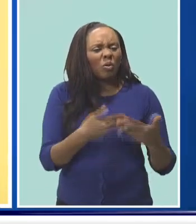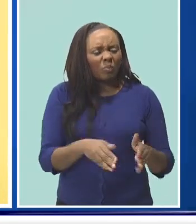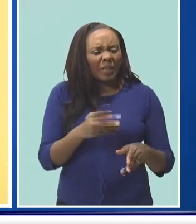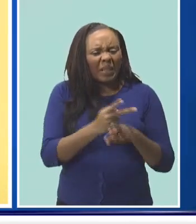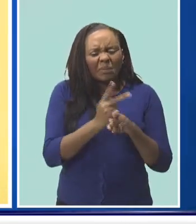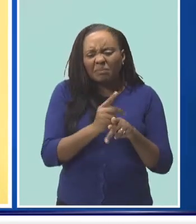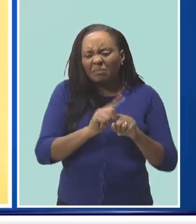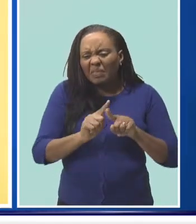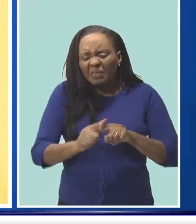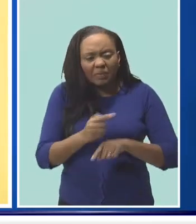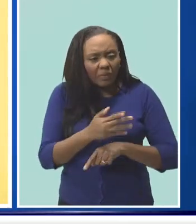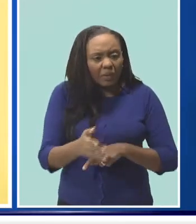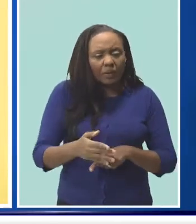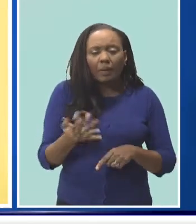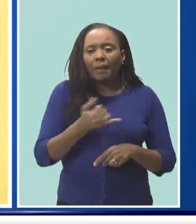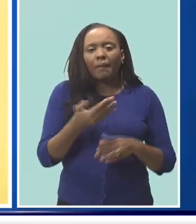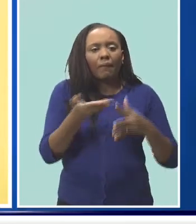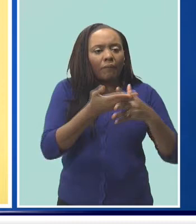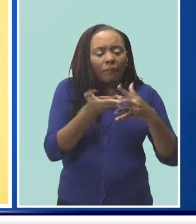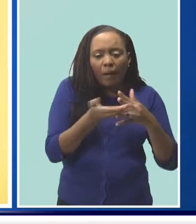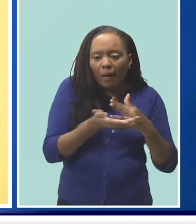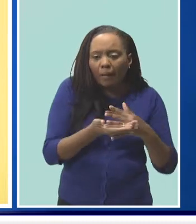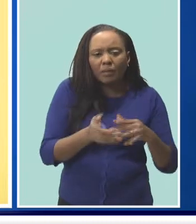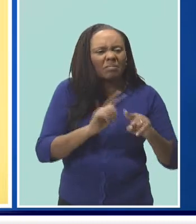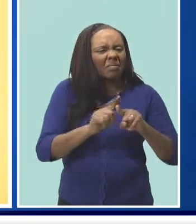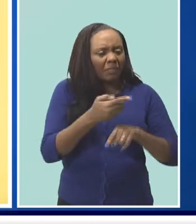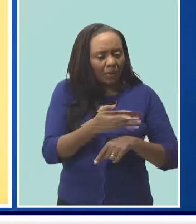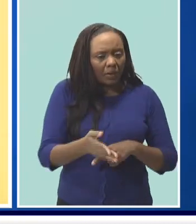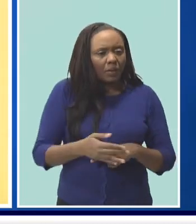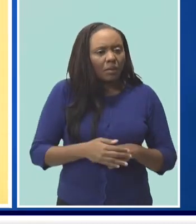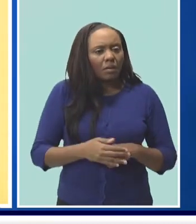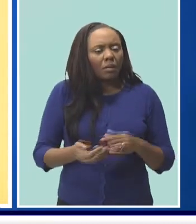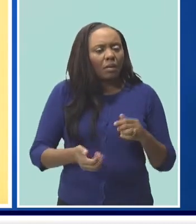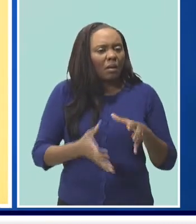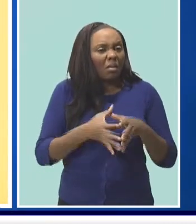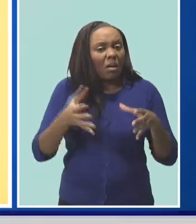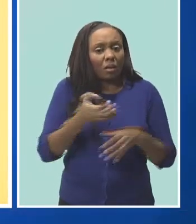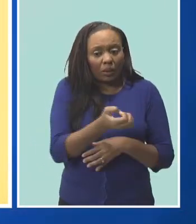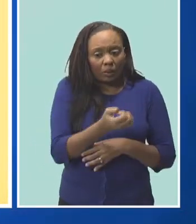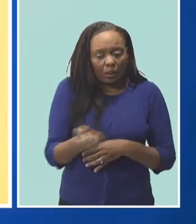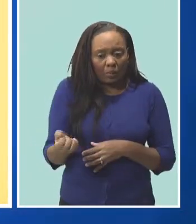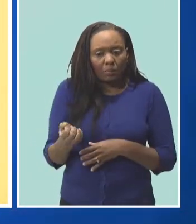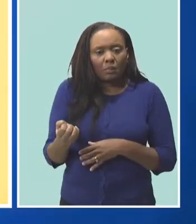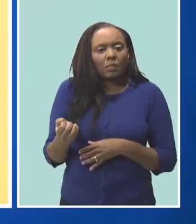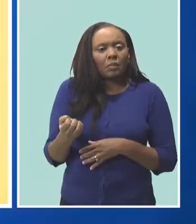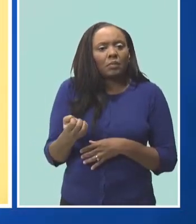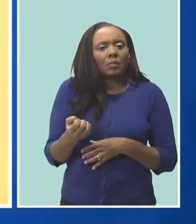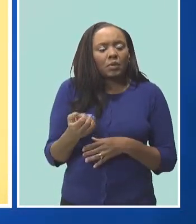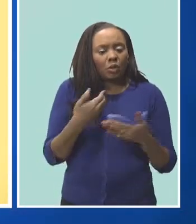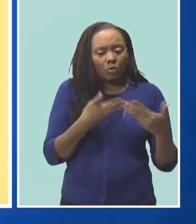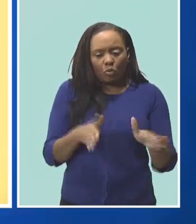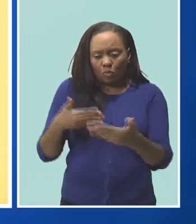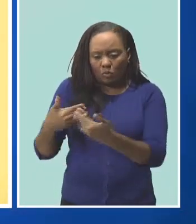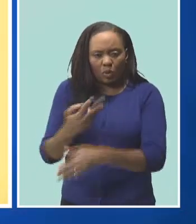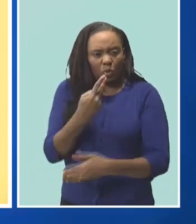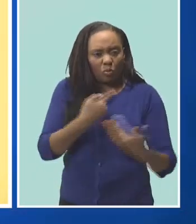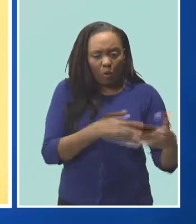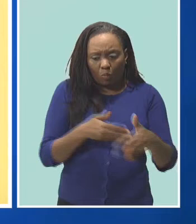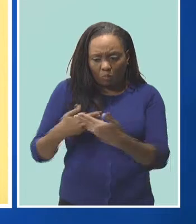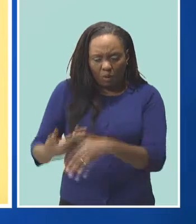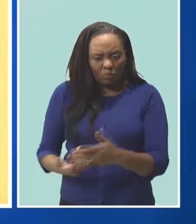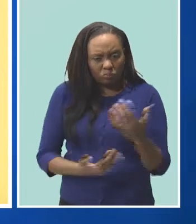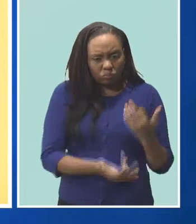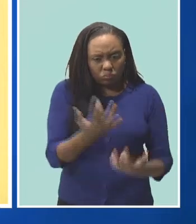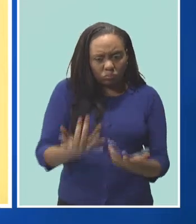an area where we kept files, and an area where we kept most of our equipment of outside broadcast was on fire. Fire service was alerted, and they were